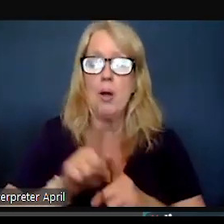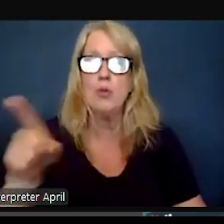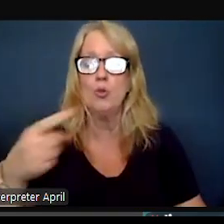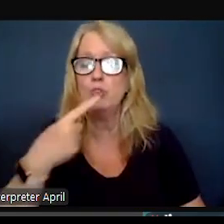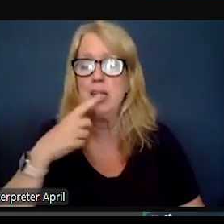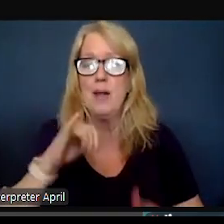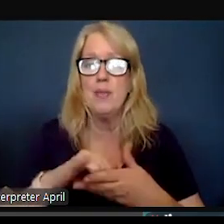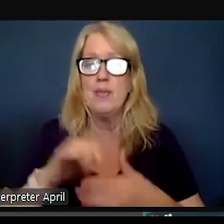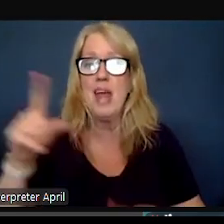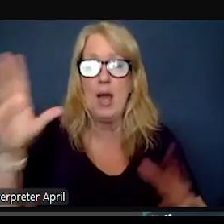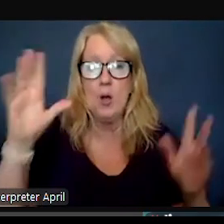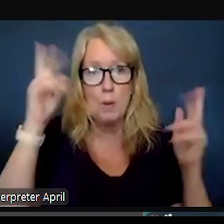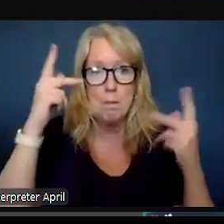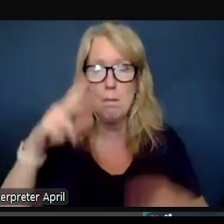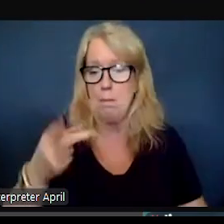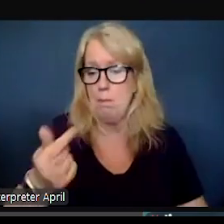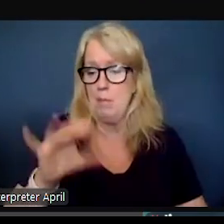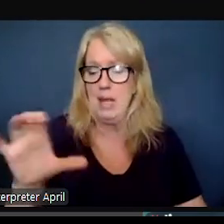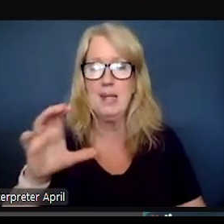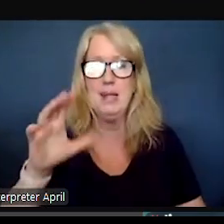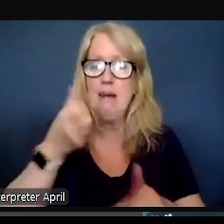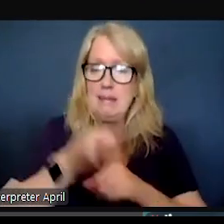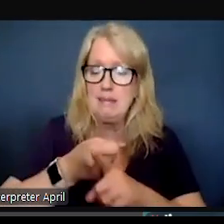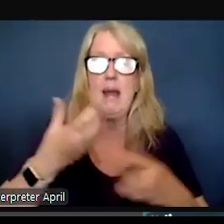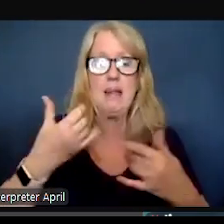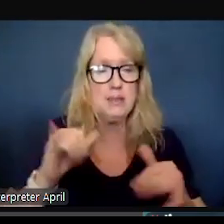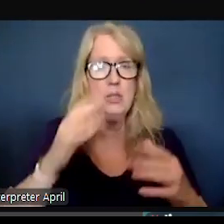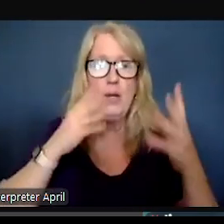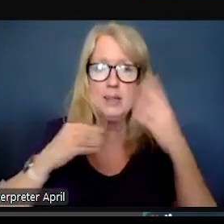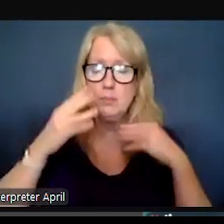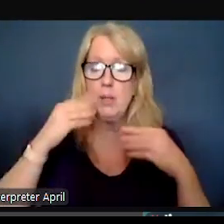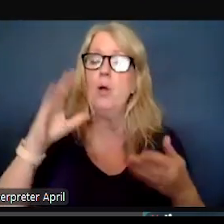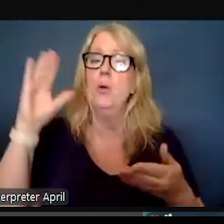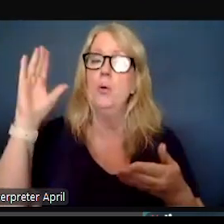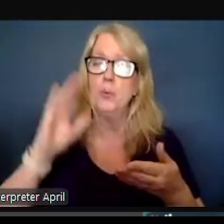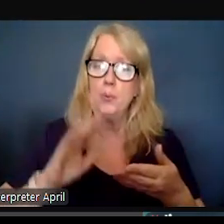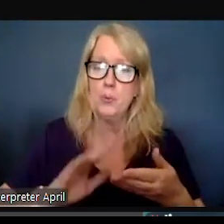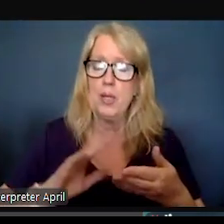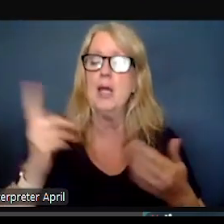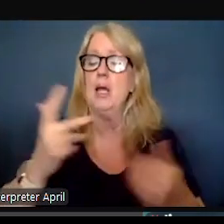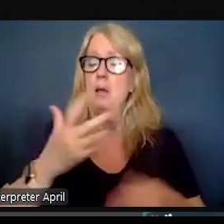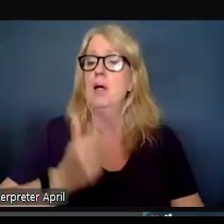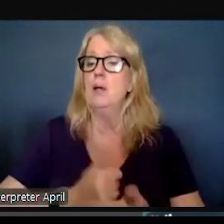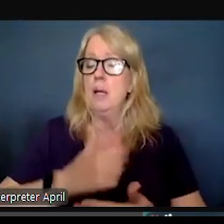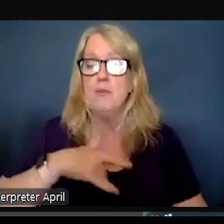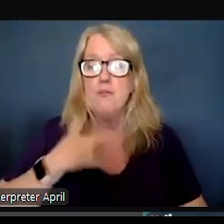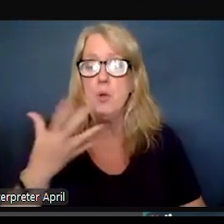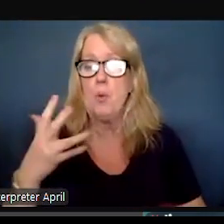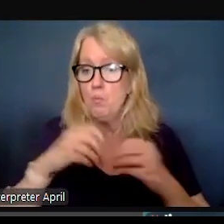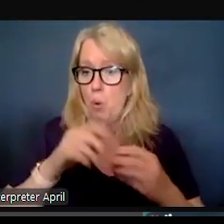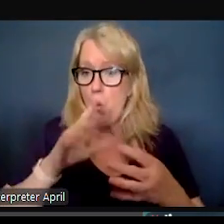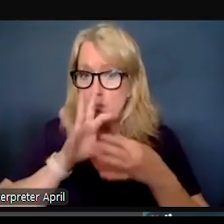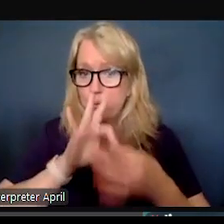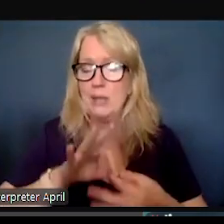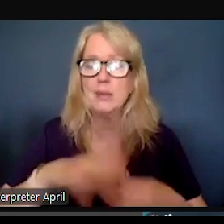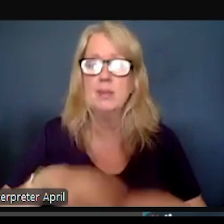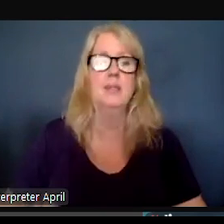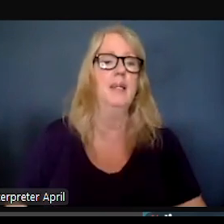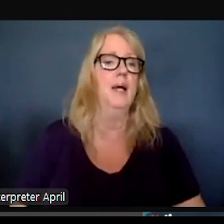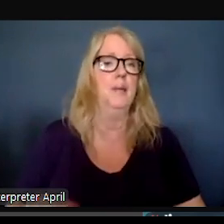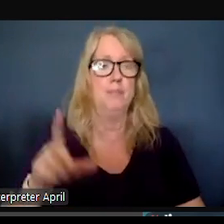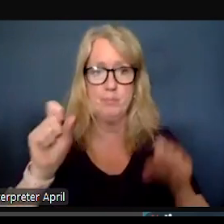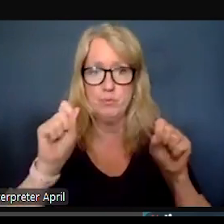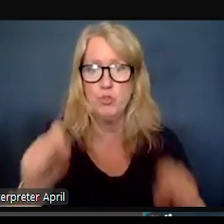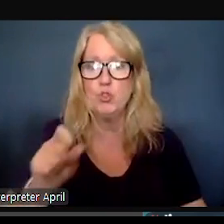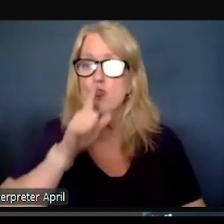stated that her panic attacks, although she was still experiencing them, were lessened. She was able to feel more present. She was able to